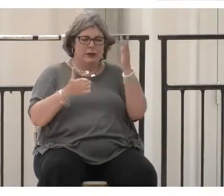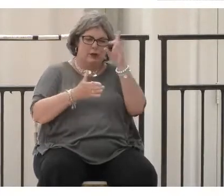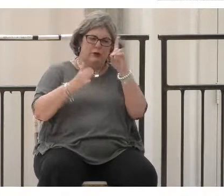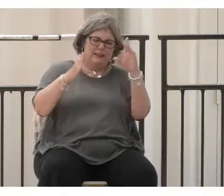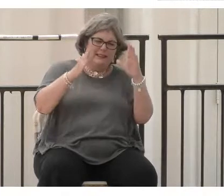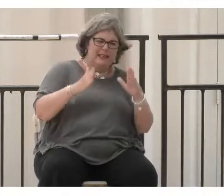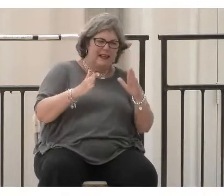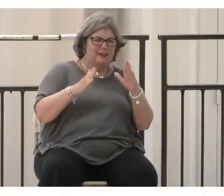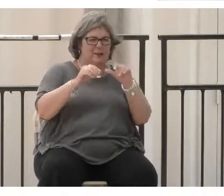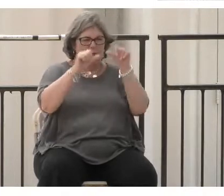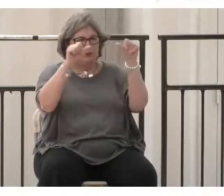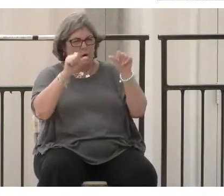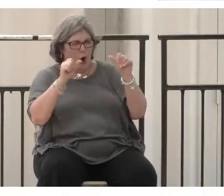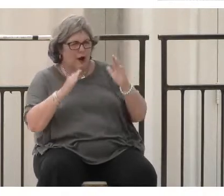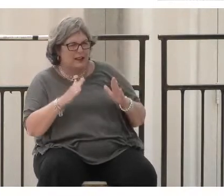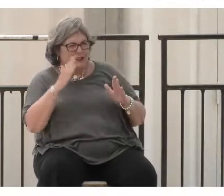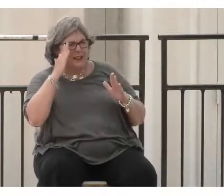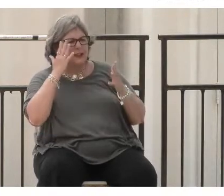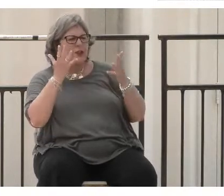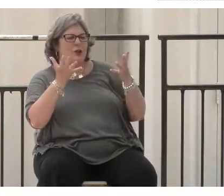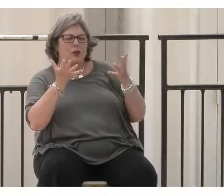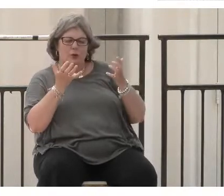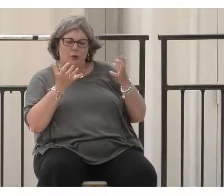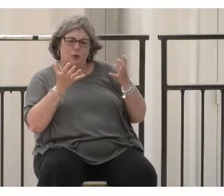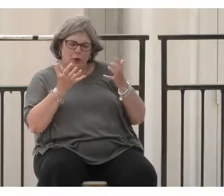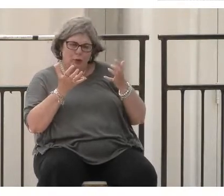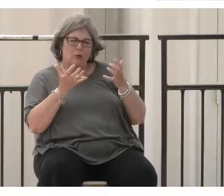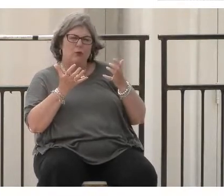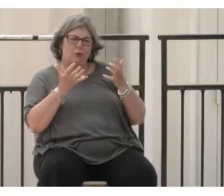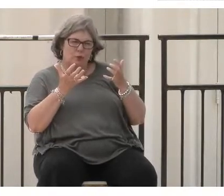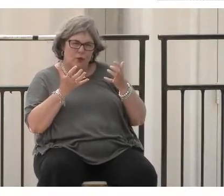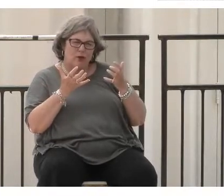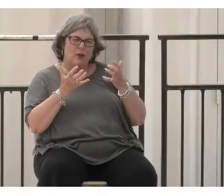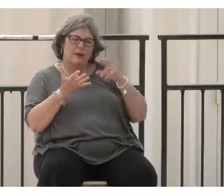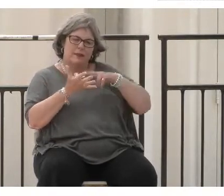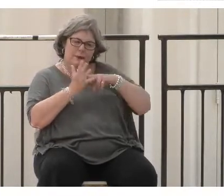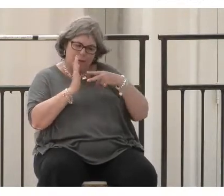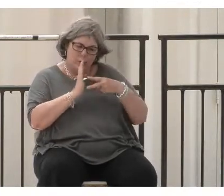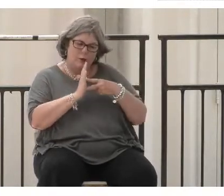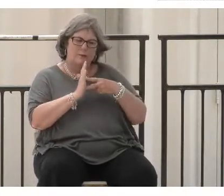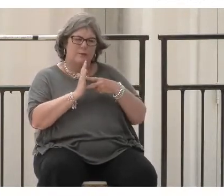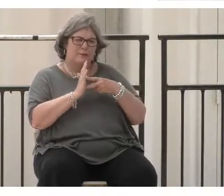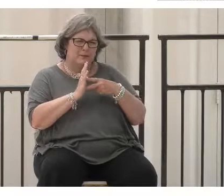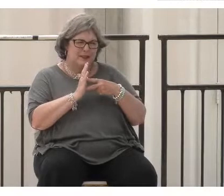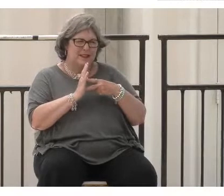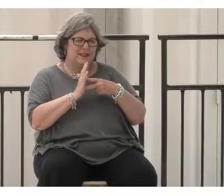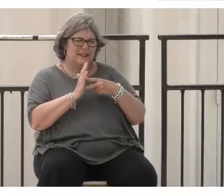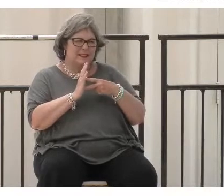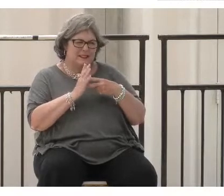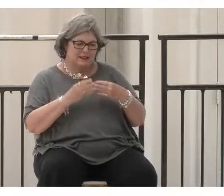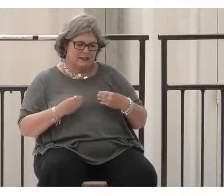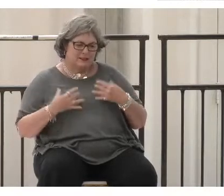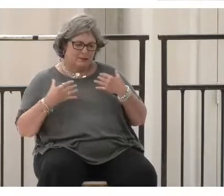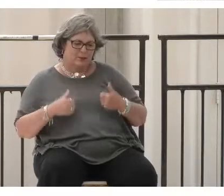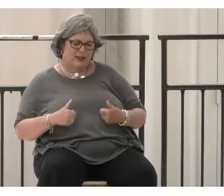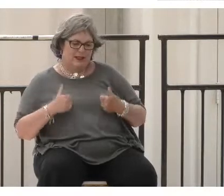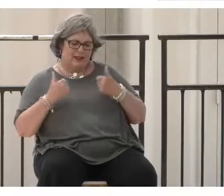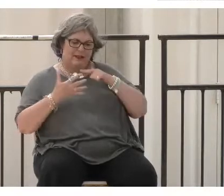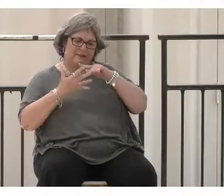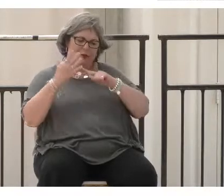interior architects, and we want to, our purpose is to actually bring life to a lot of these